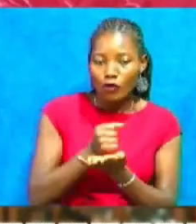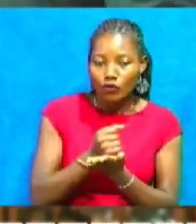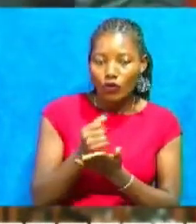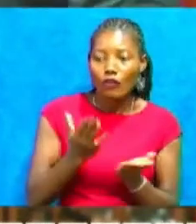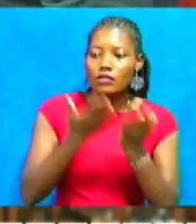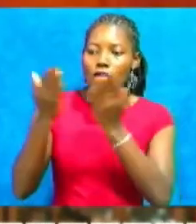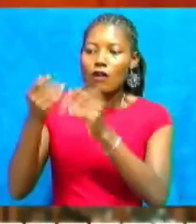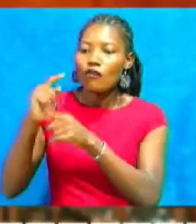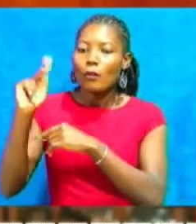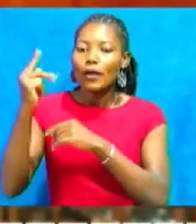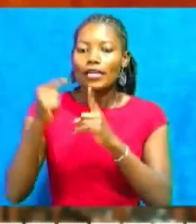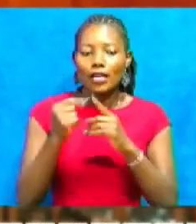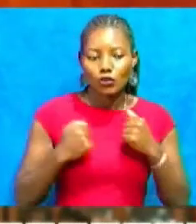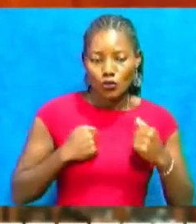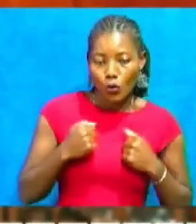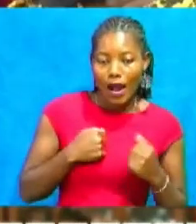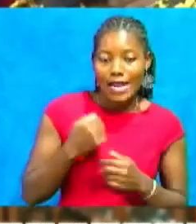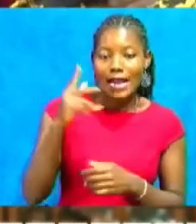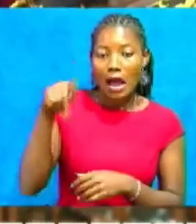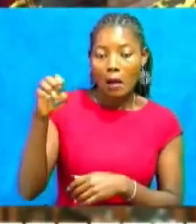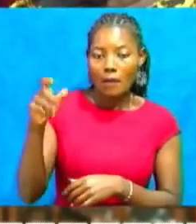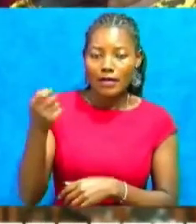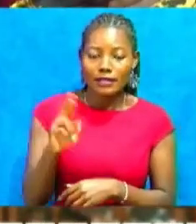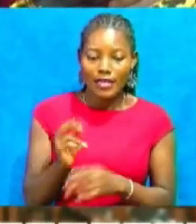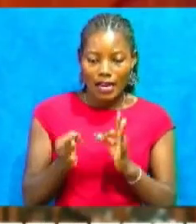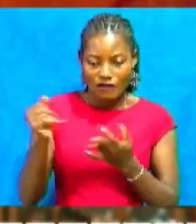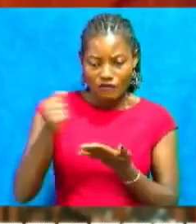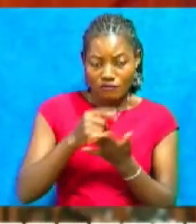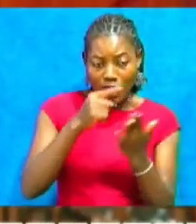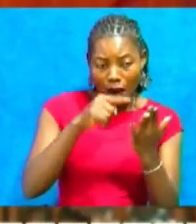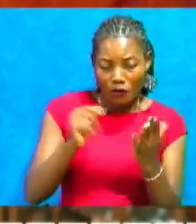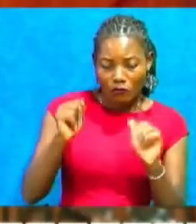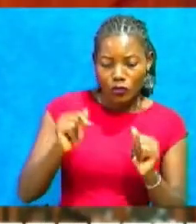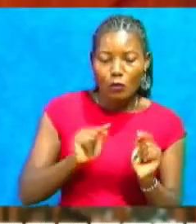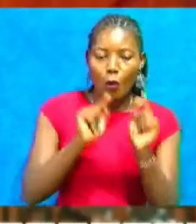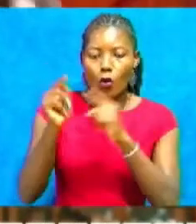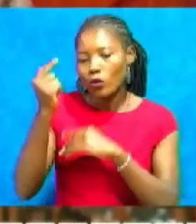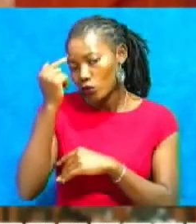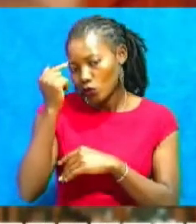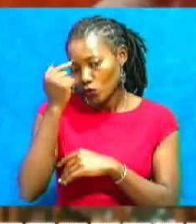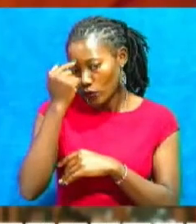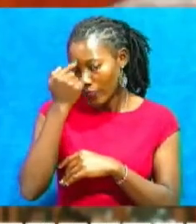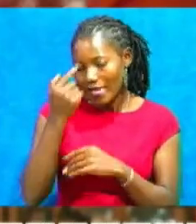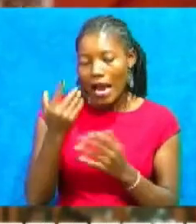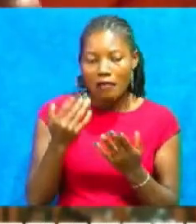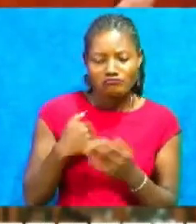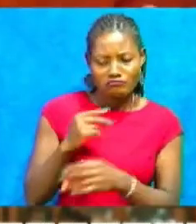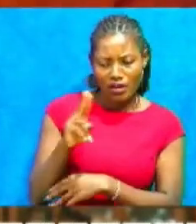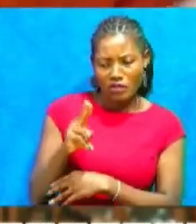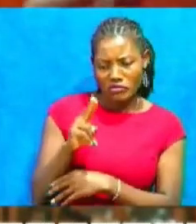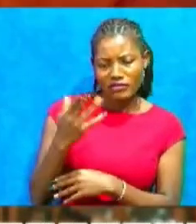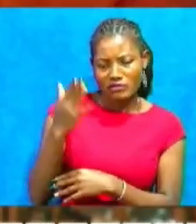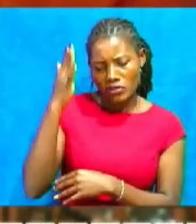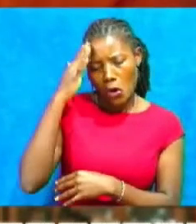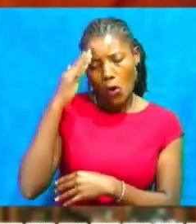Rwanda? Peter Munyeri could be headed to India if his nomination is approved. I'll use it in terms of identifying and knowing